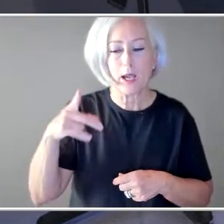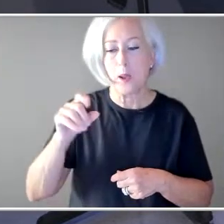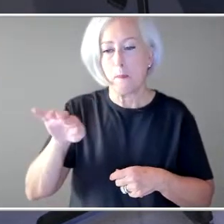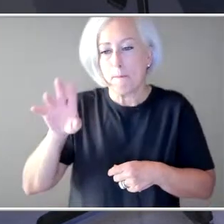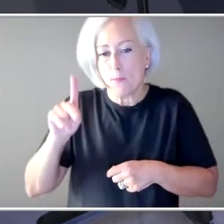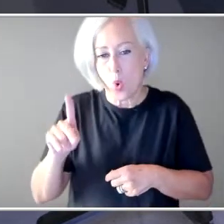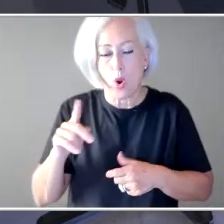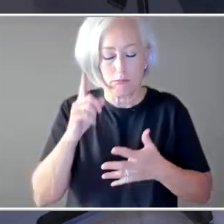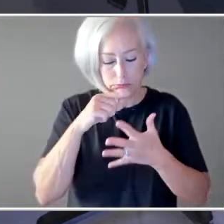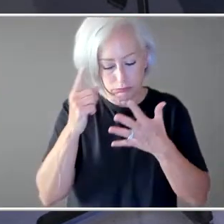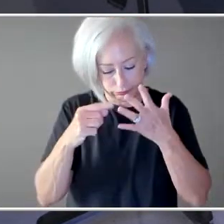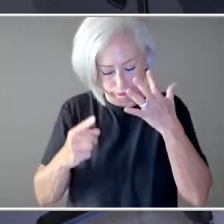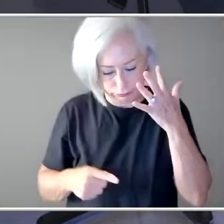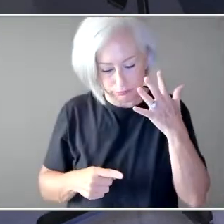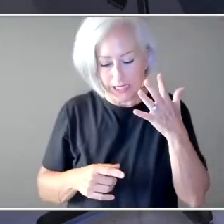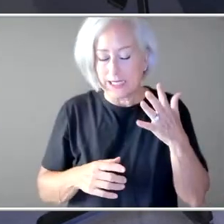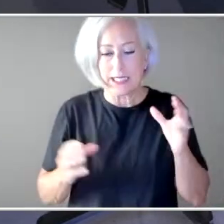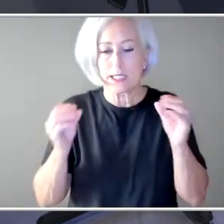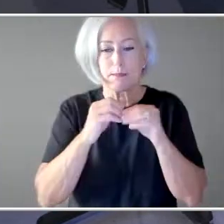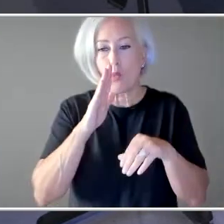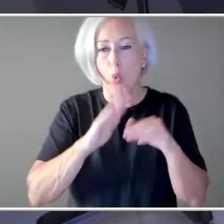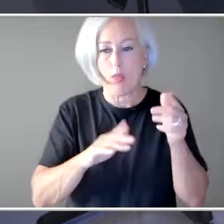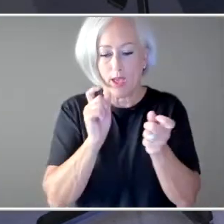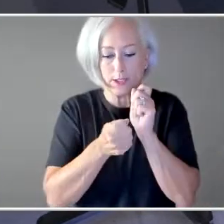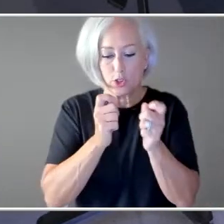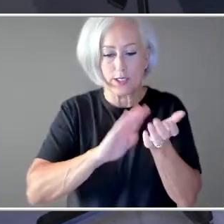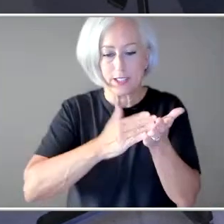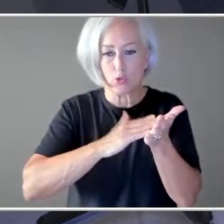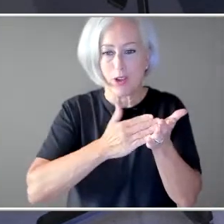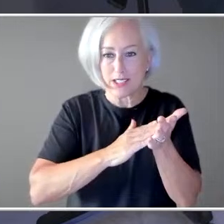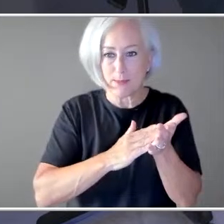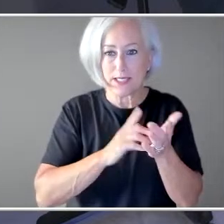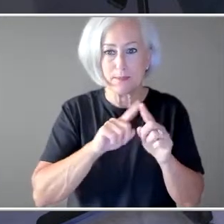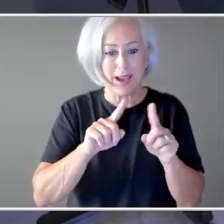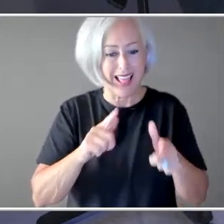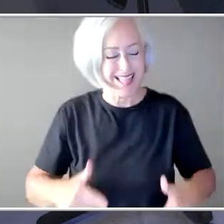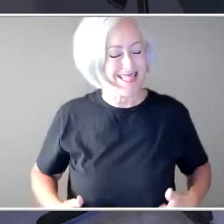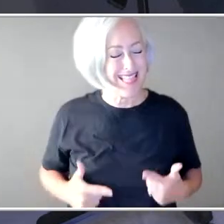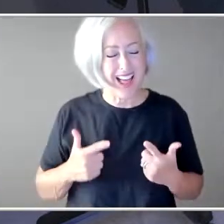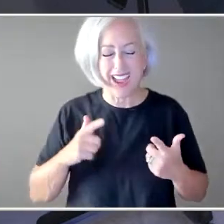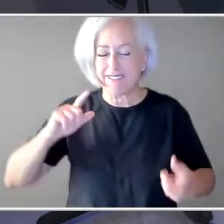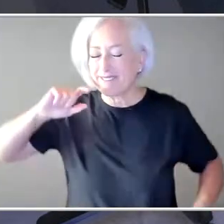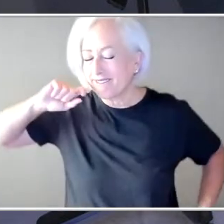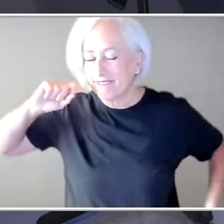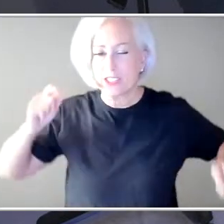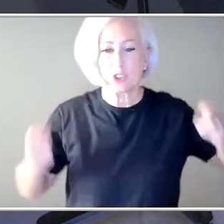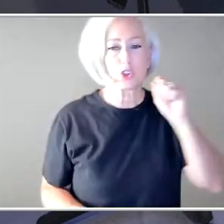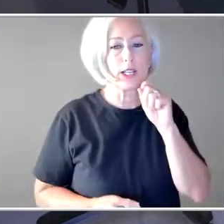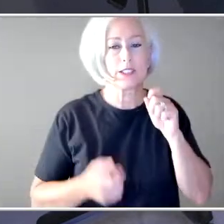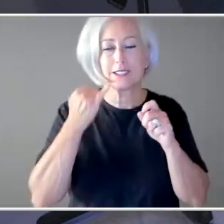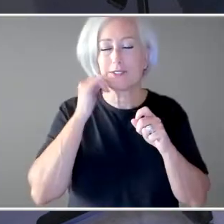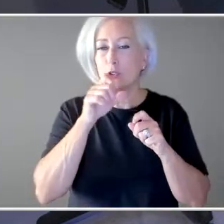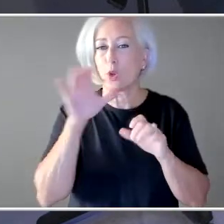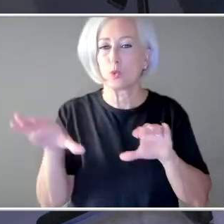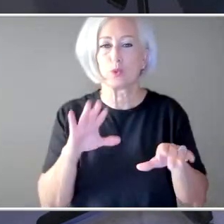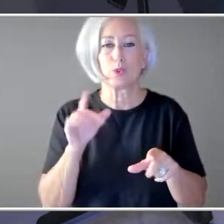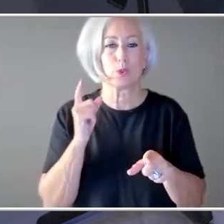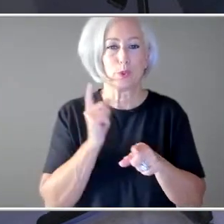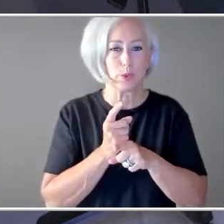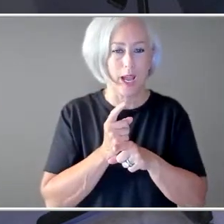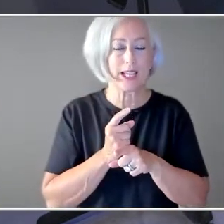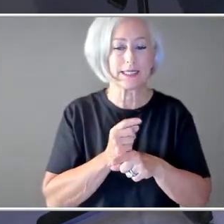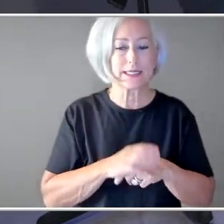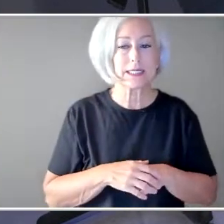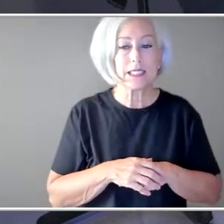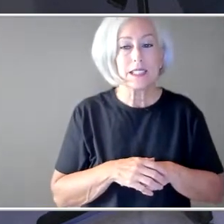to tweak recipes. It's a major life ramifications if they don't do it right. So they've got to make